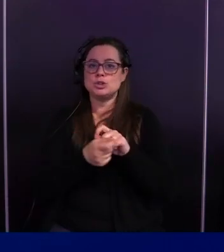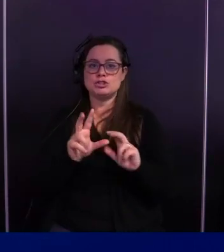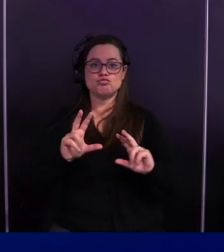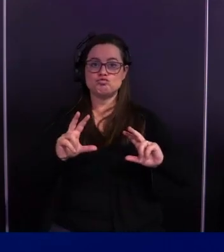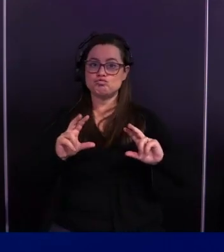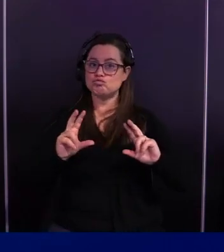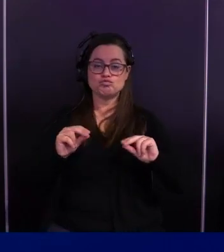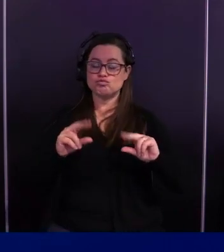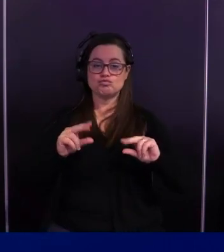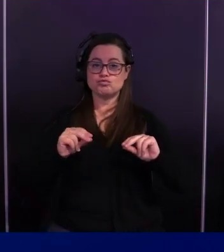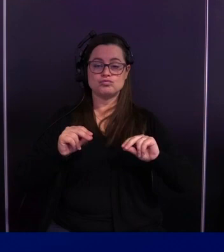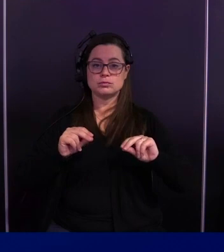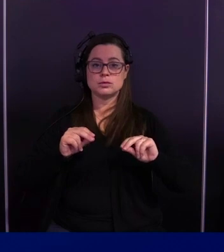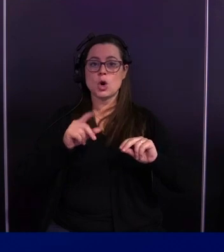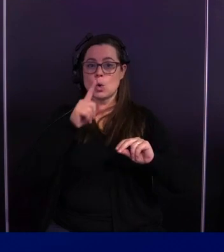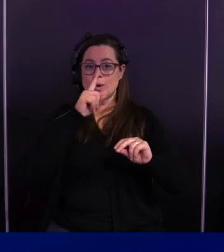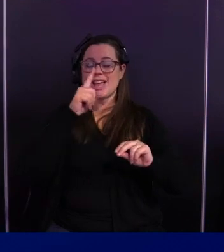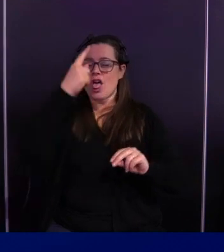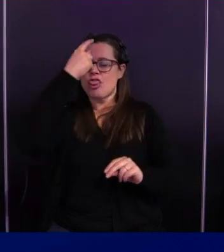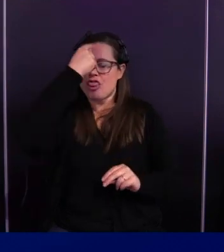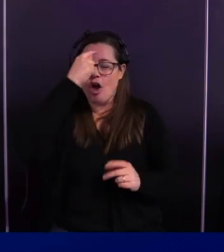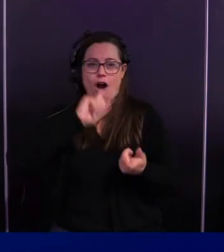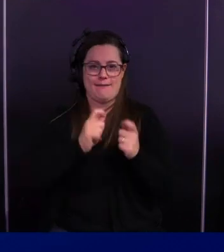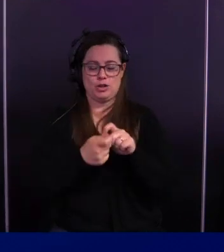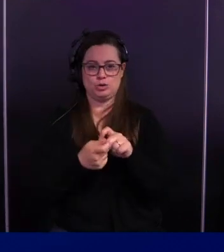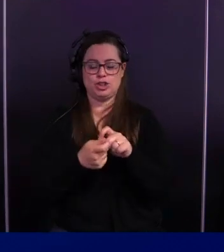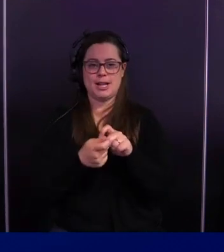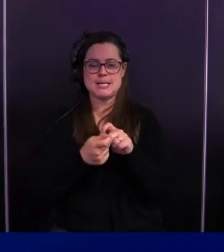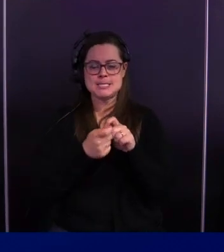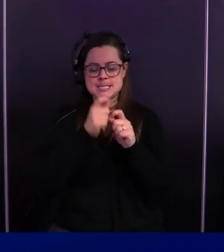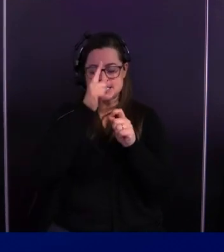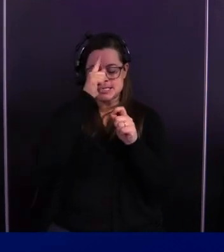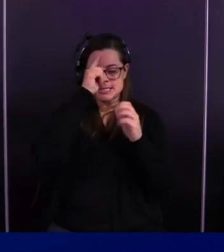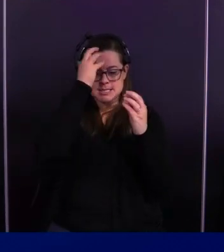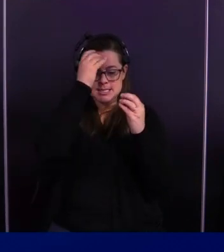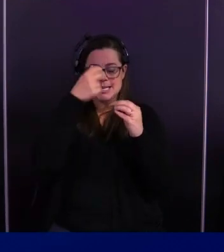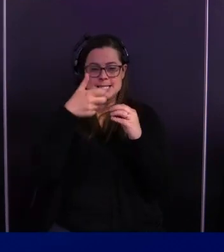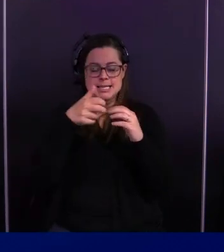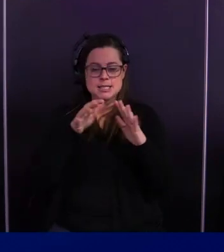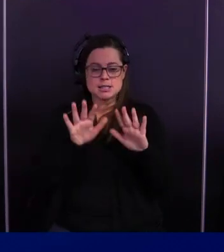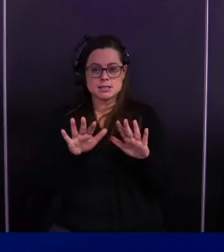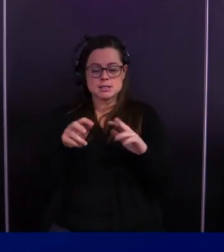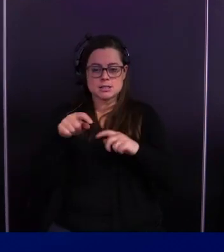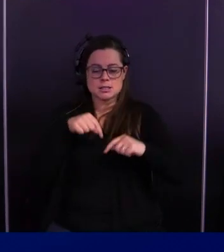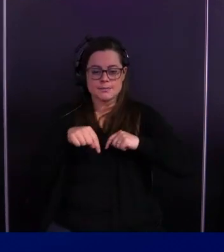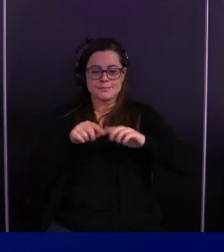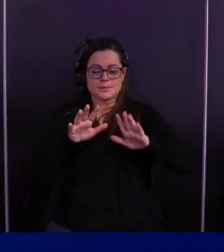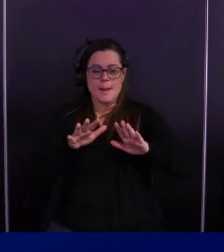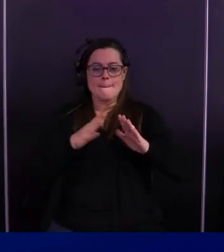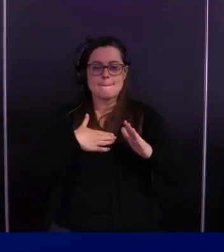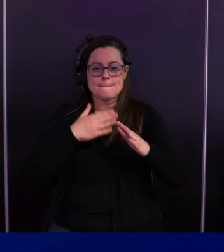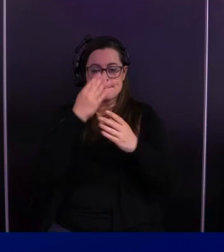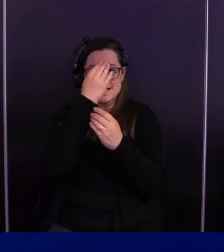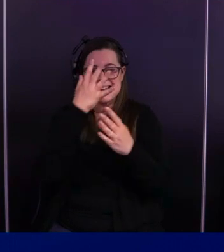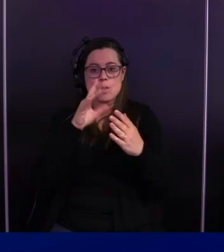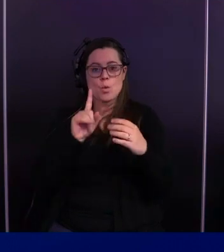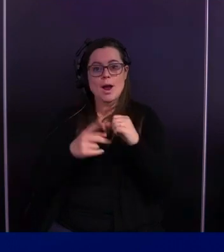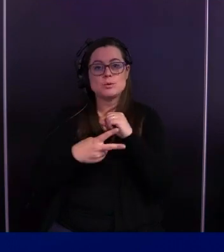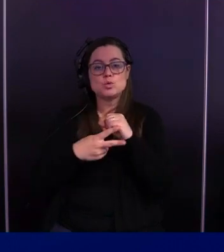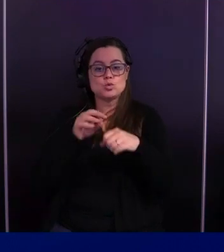is a thought evolution. They need to sit back and they need to think about the data that they're storing and where is it